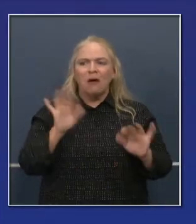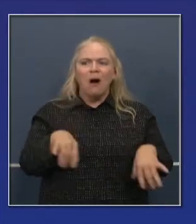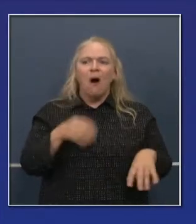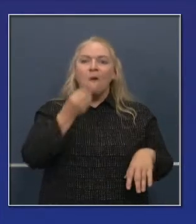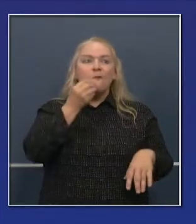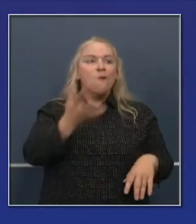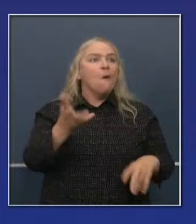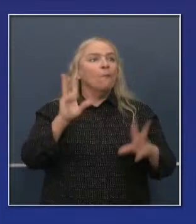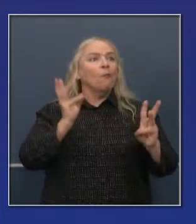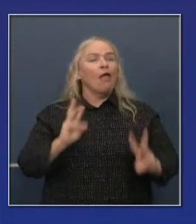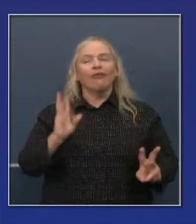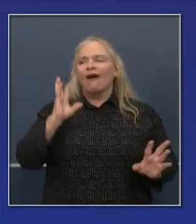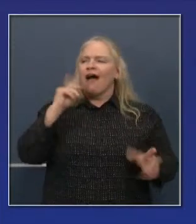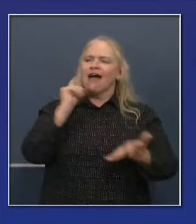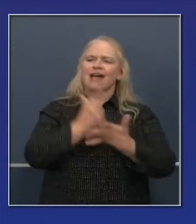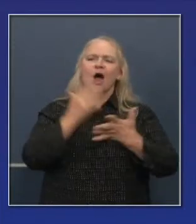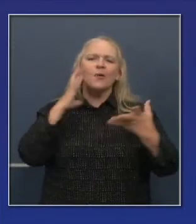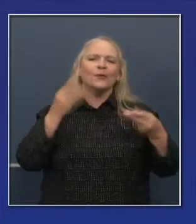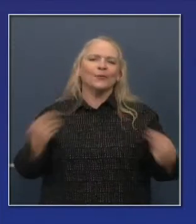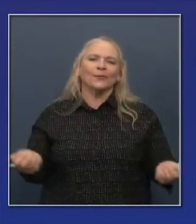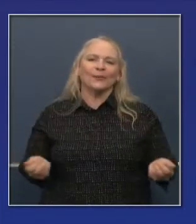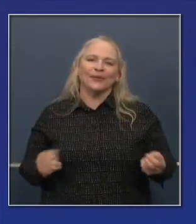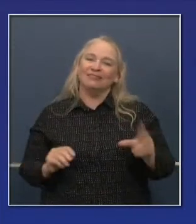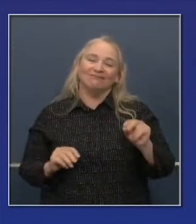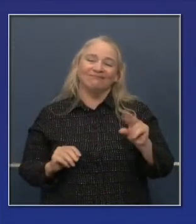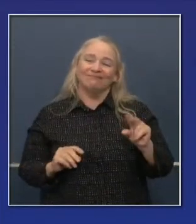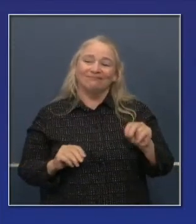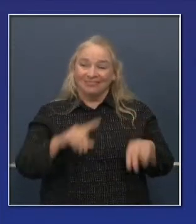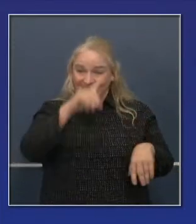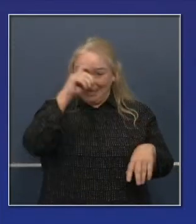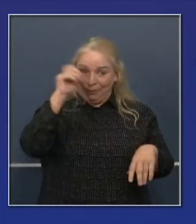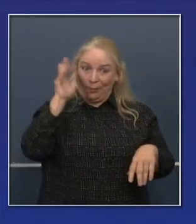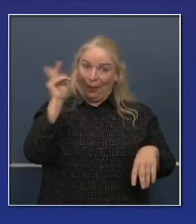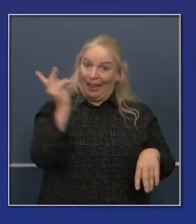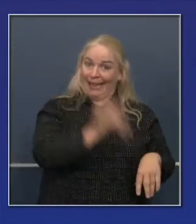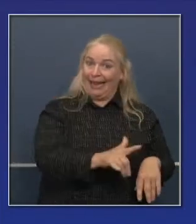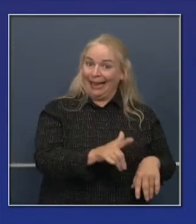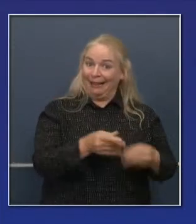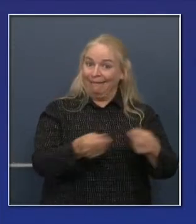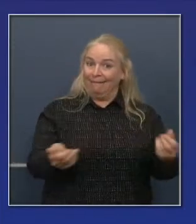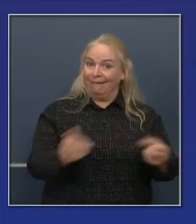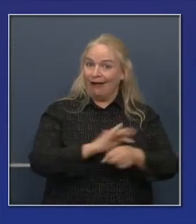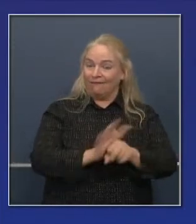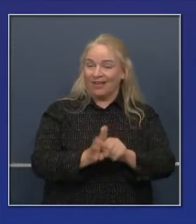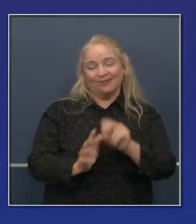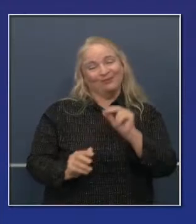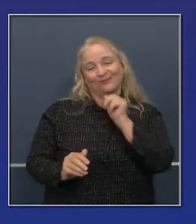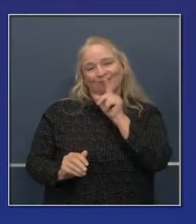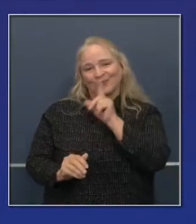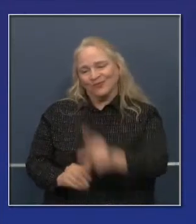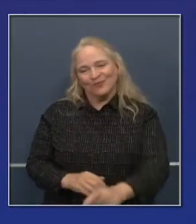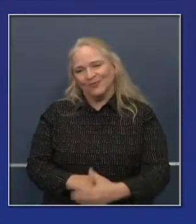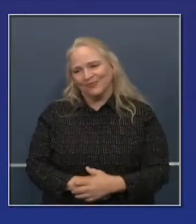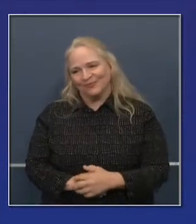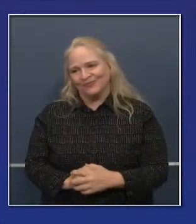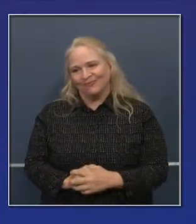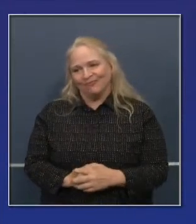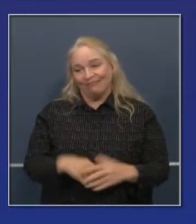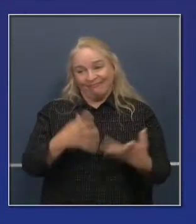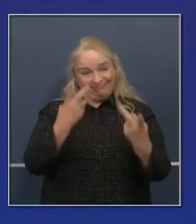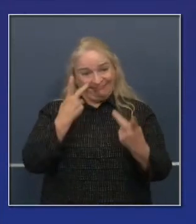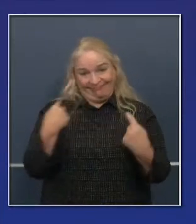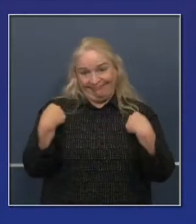or somehow it's going to take summer months or weekends off, this virus has done neither. You've seen parts of the